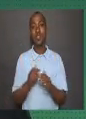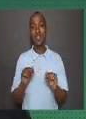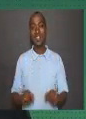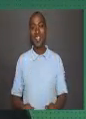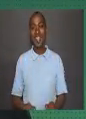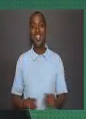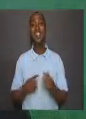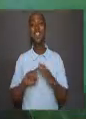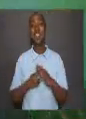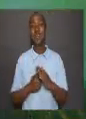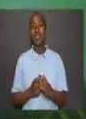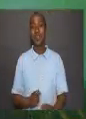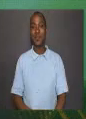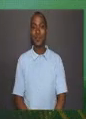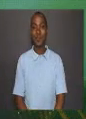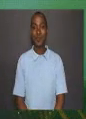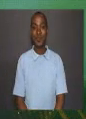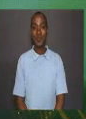get started.